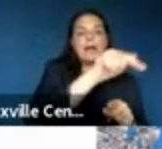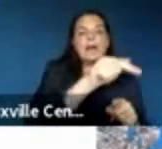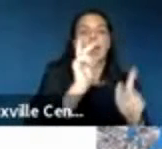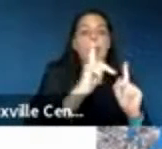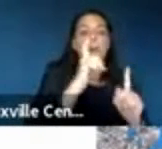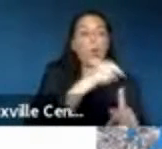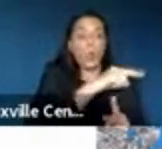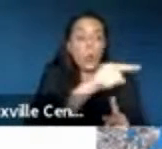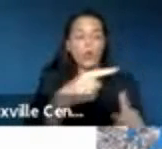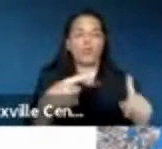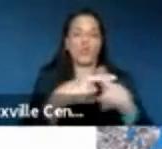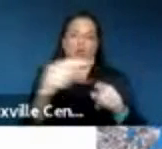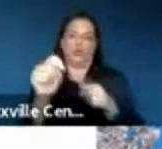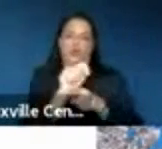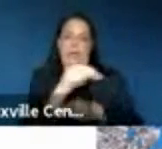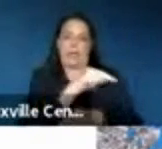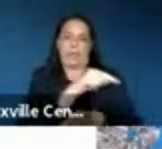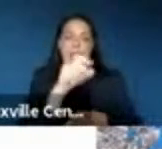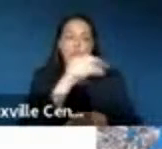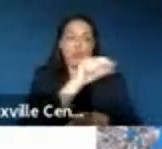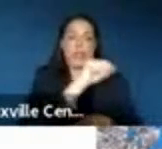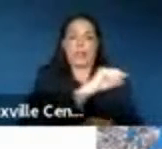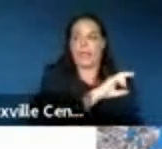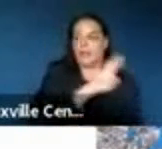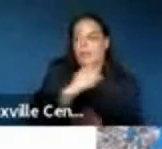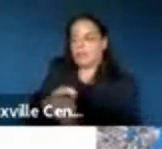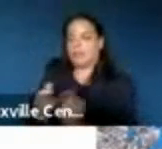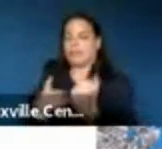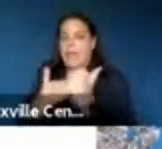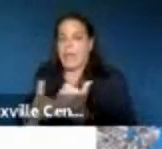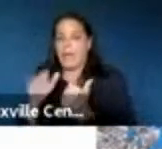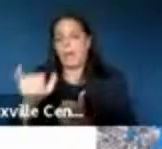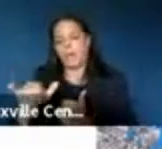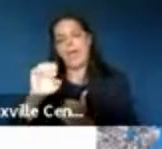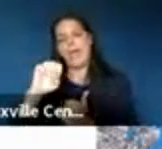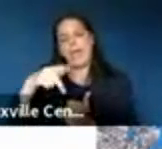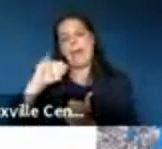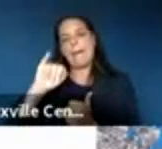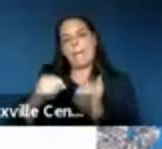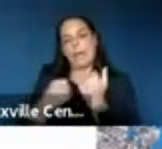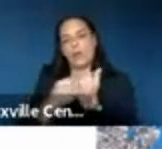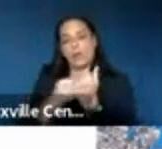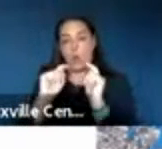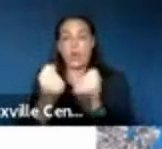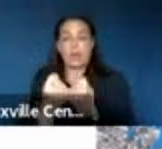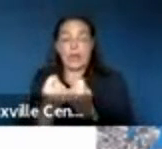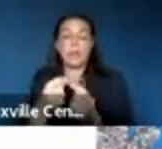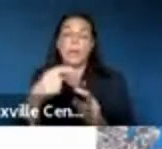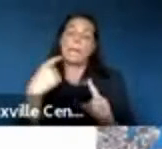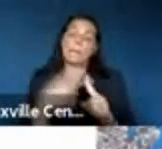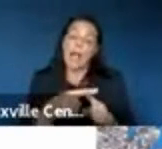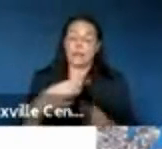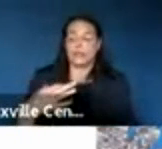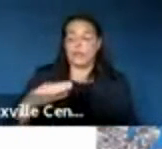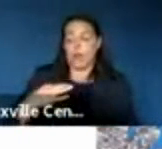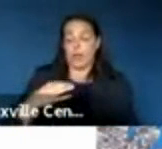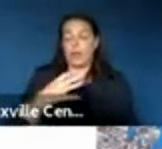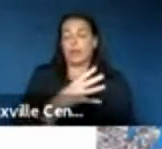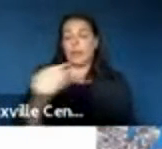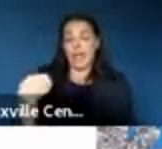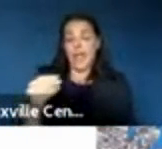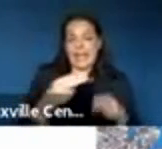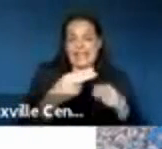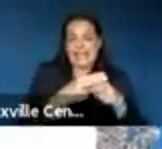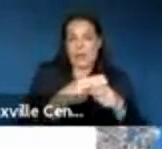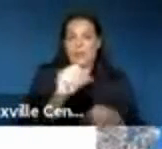jump into the EPI support team as needed, as well as bring in additional people to support this team, including volunteers and